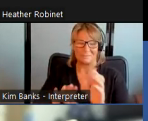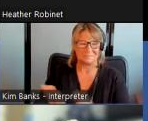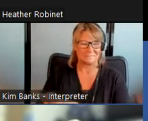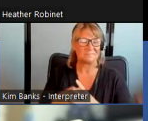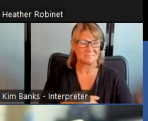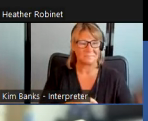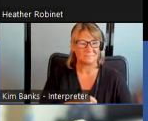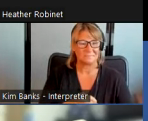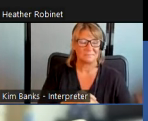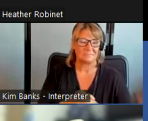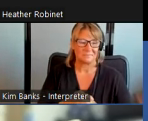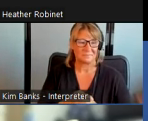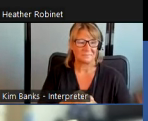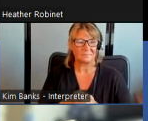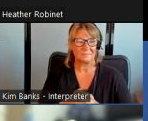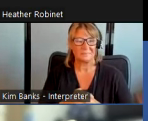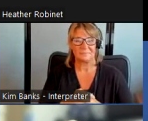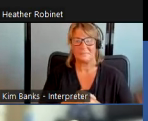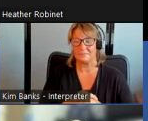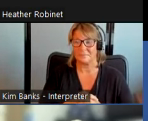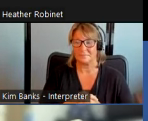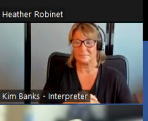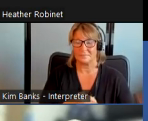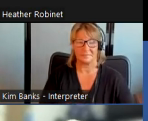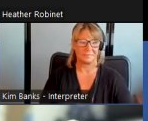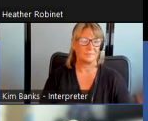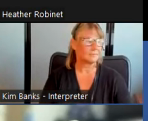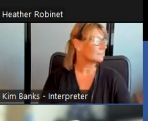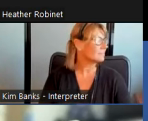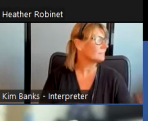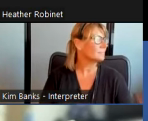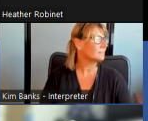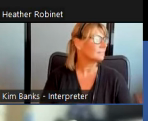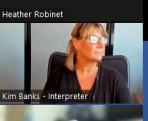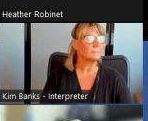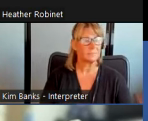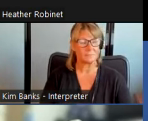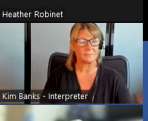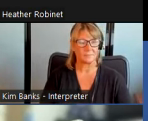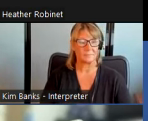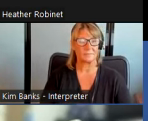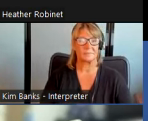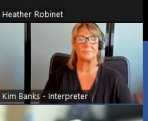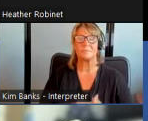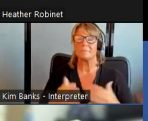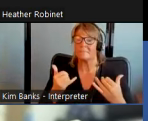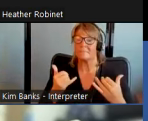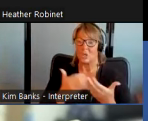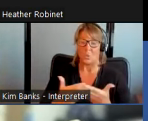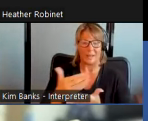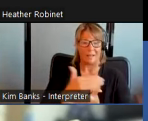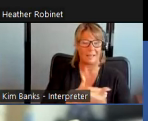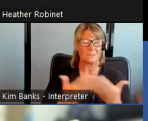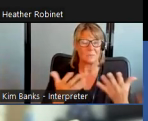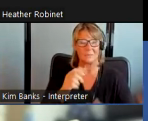We'll just disregard that one. Thanks, Okay. Barb. So now that we collect social insurance numbers,